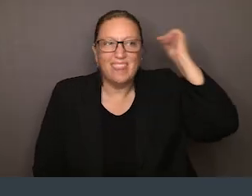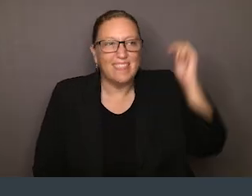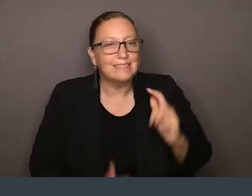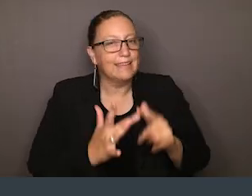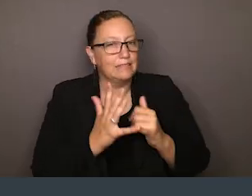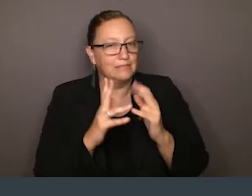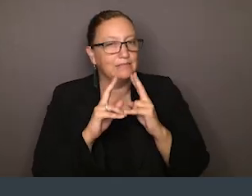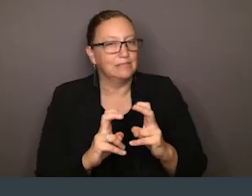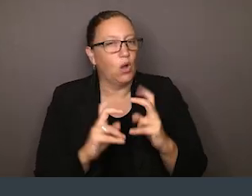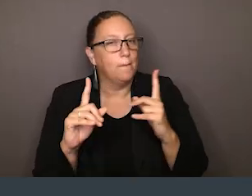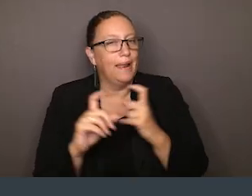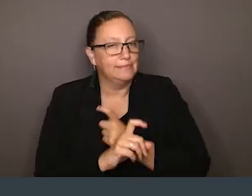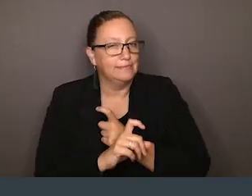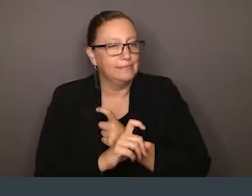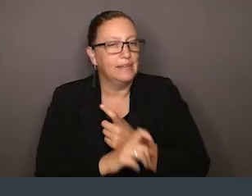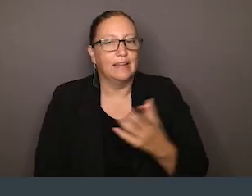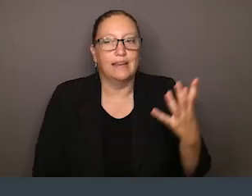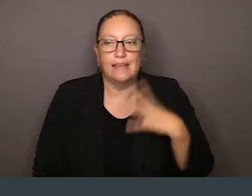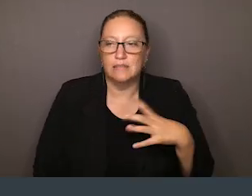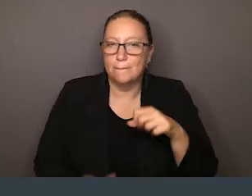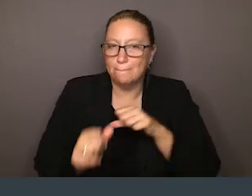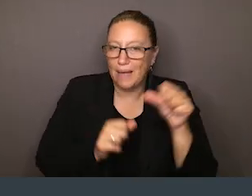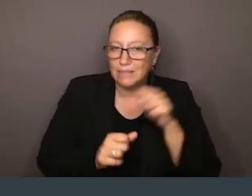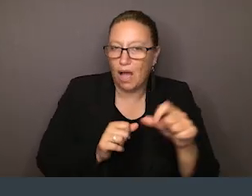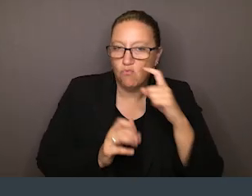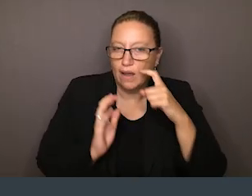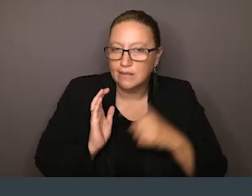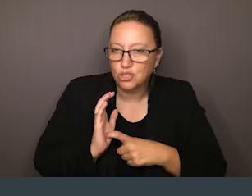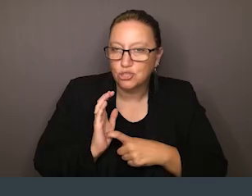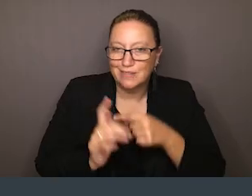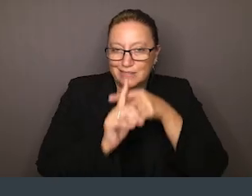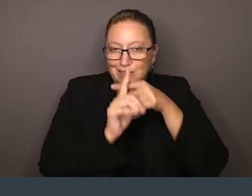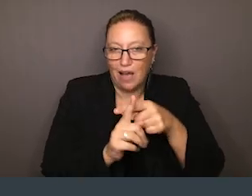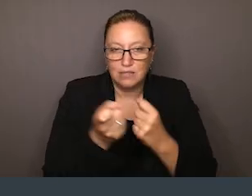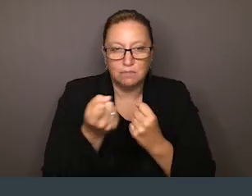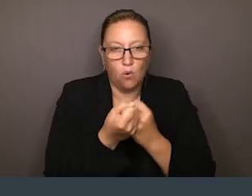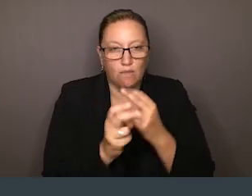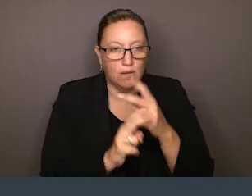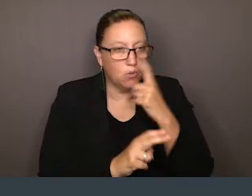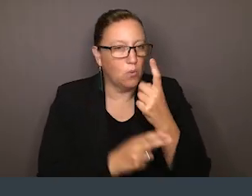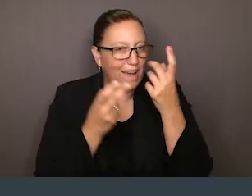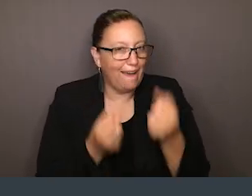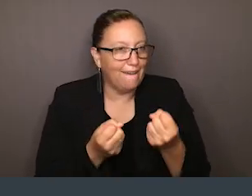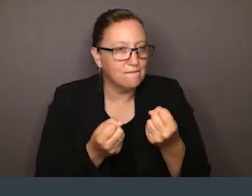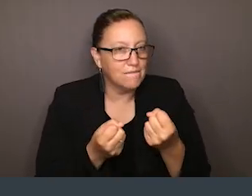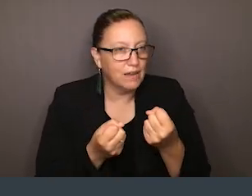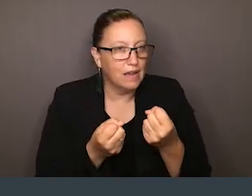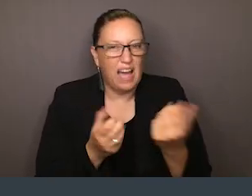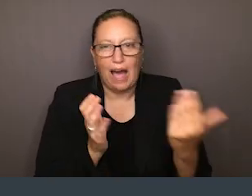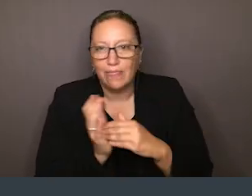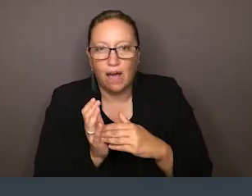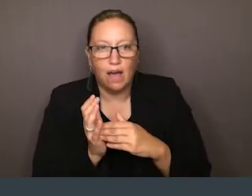mind complexity. So better recognition and targeted support for people with a level of complexity, an additional condition, such as a